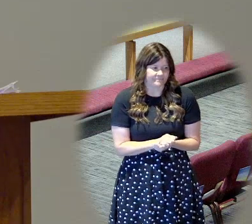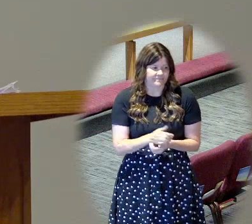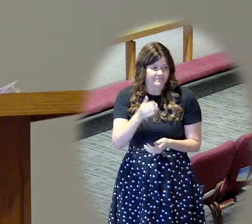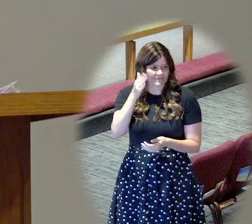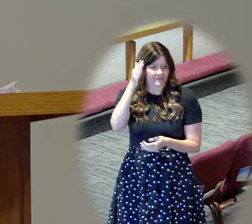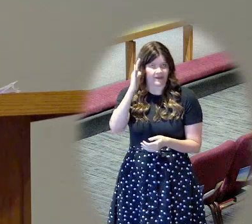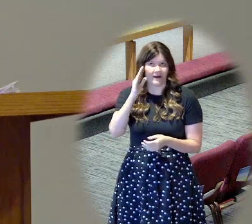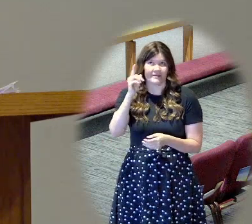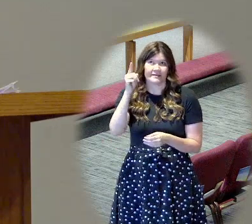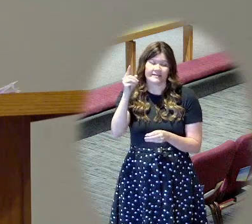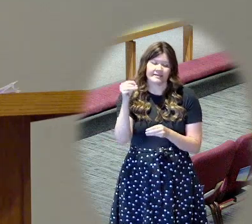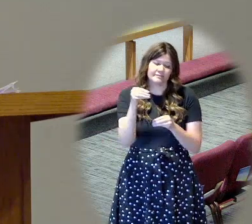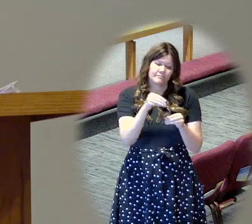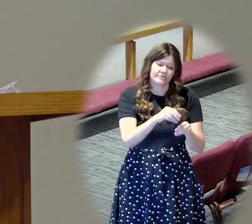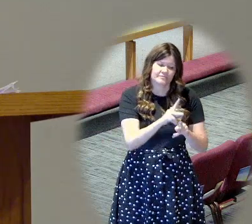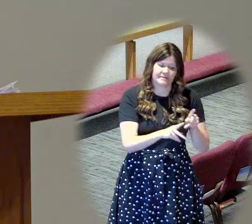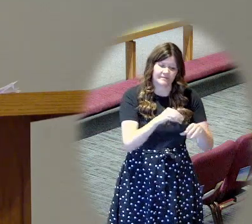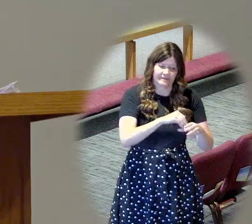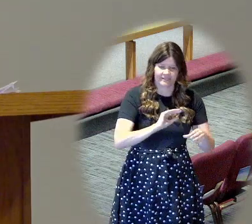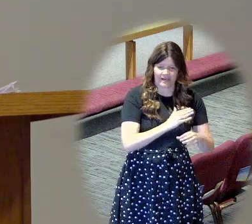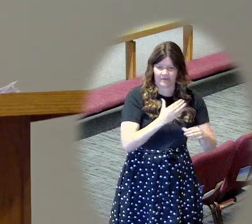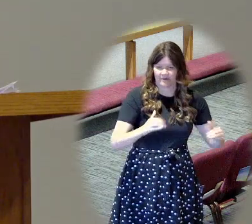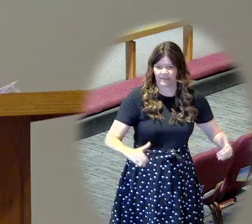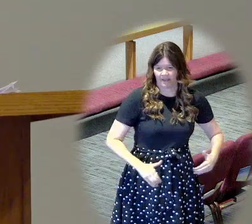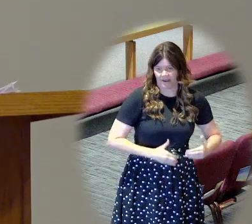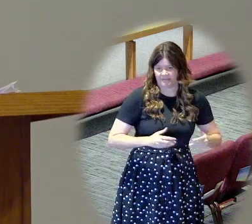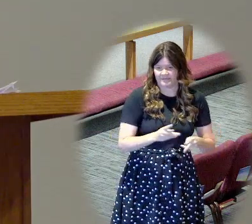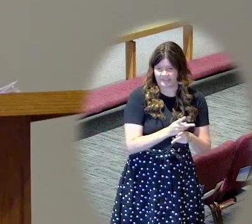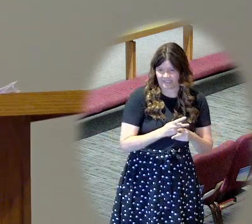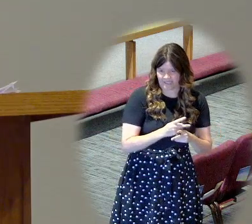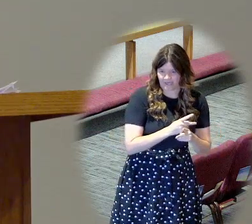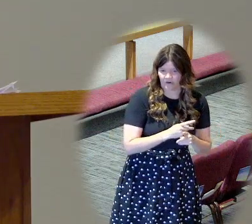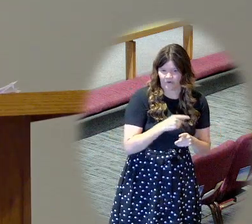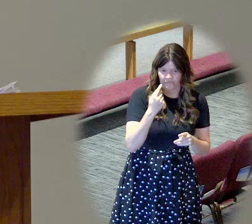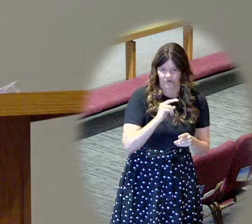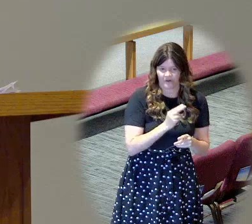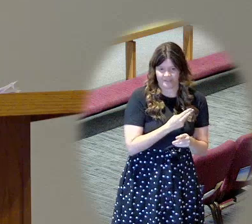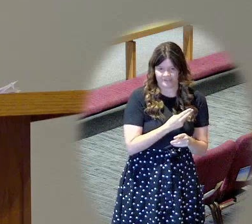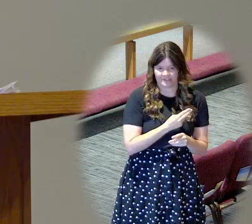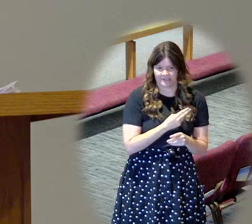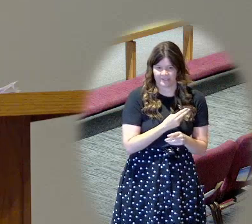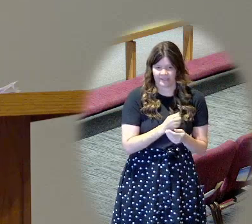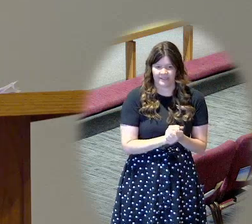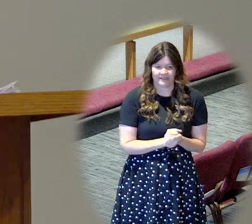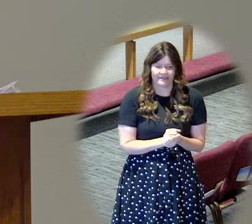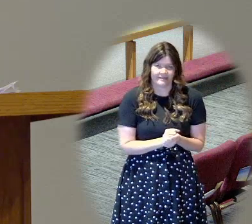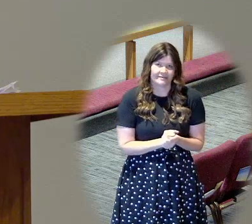God puts people in our lives to take care of us, and he puts us in the lives of others to take care of them.